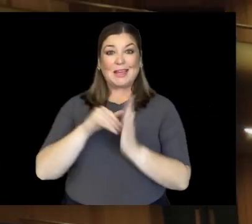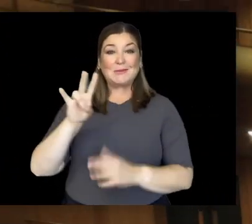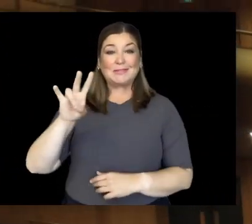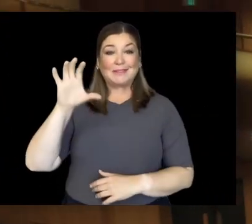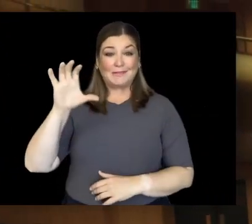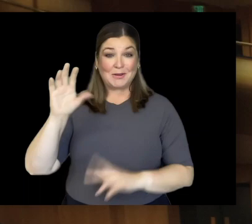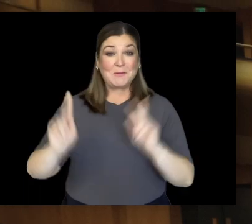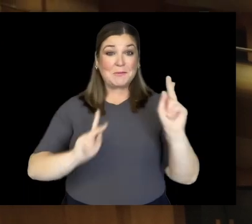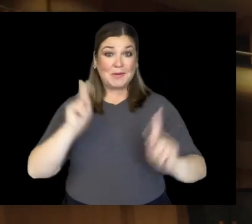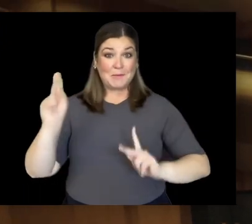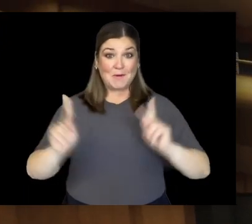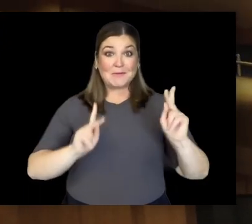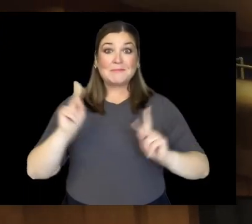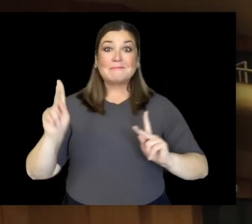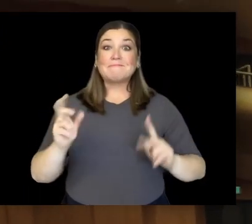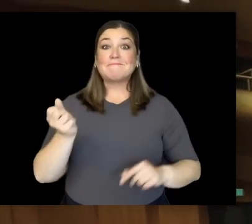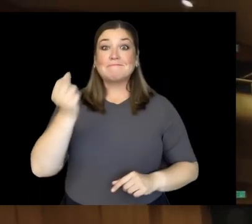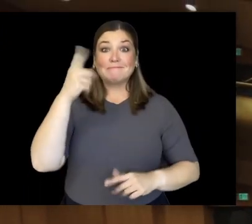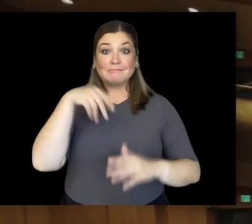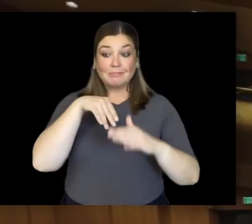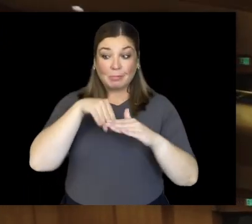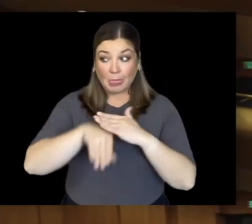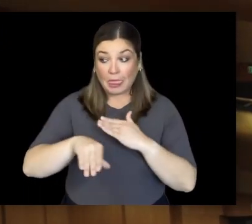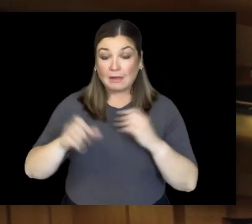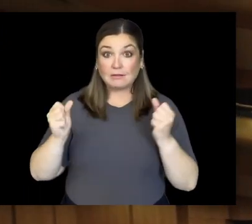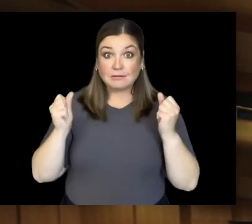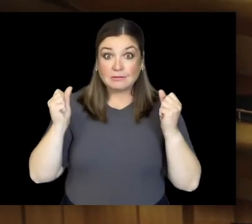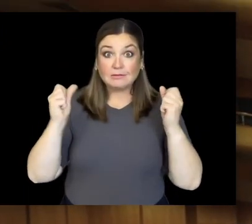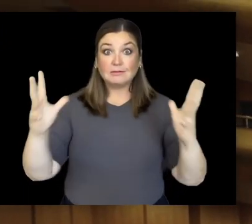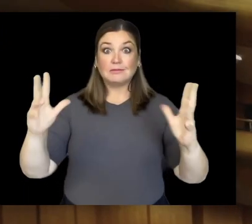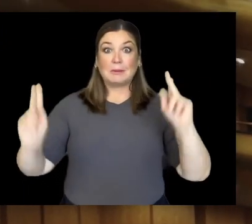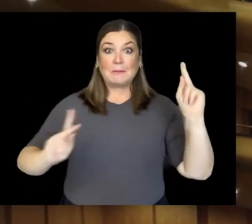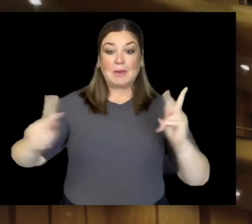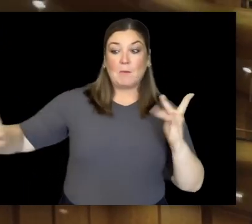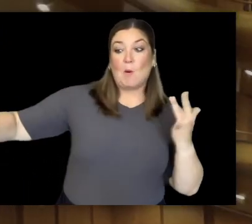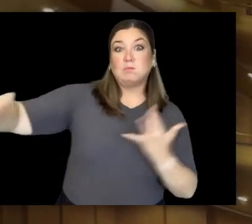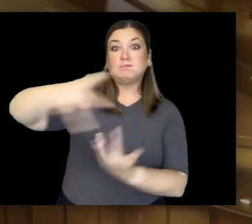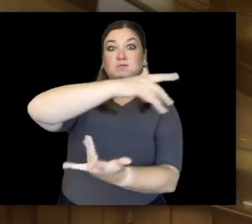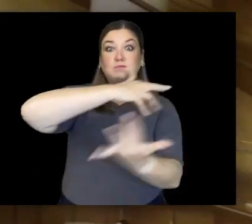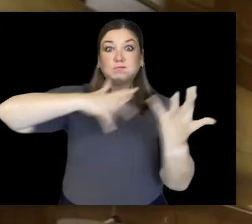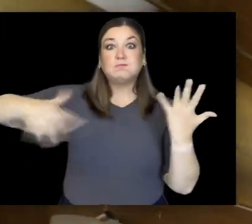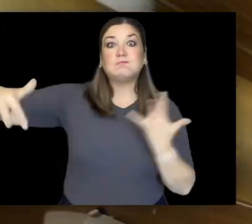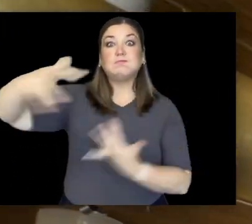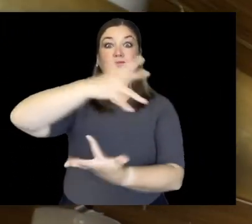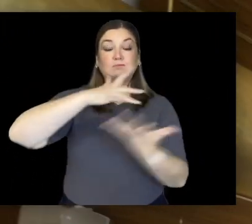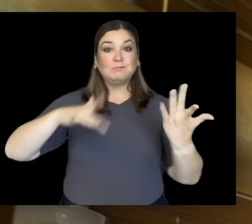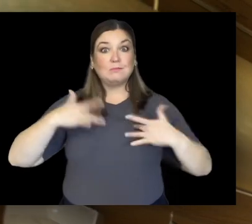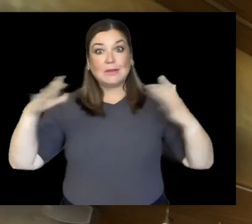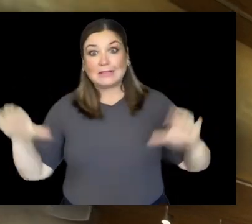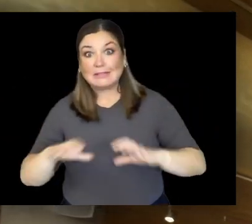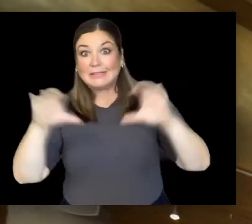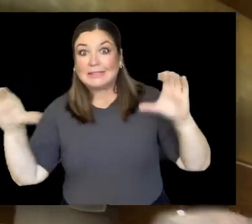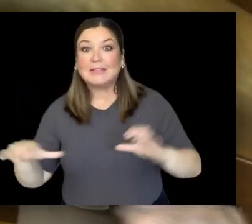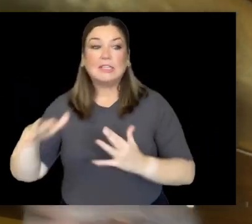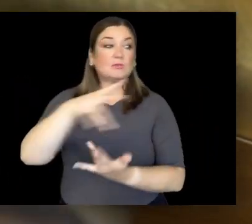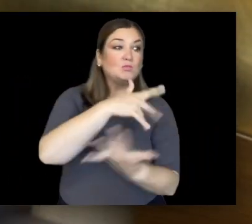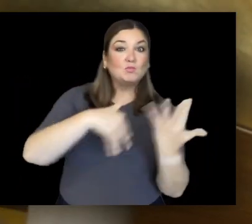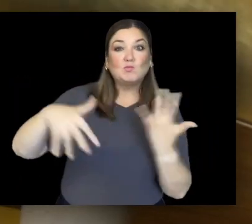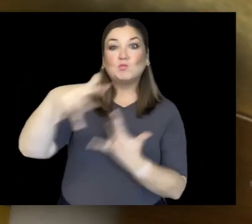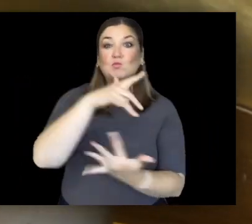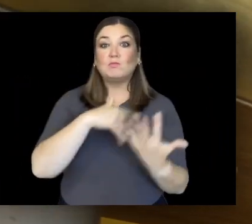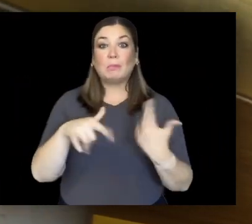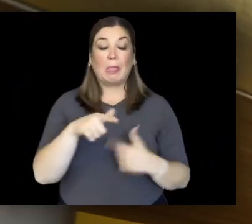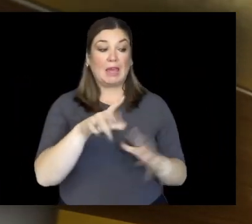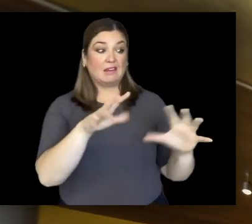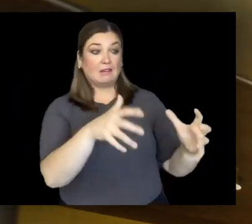This venue can seat over 2,700 guests, so you may experience a highly packed lobby with activities and